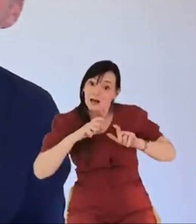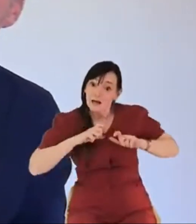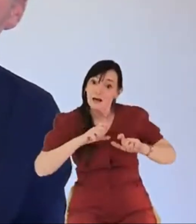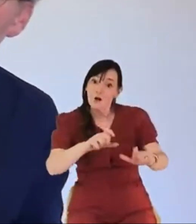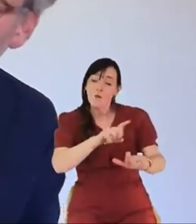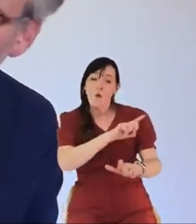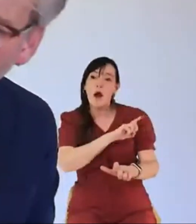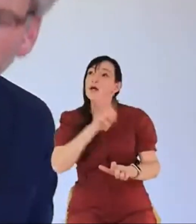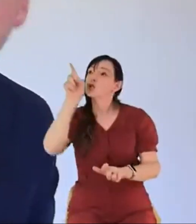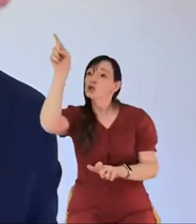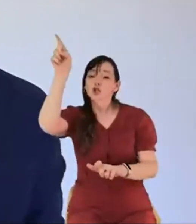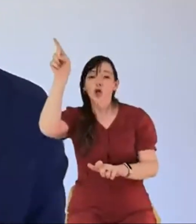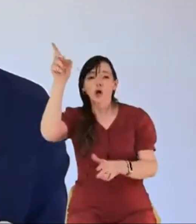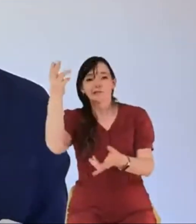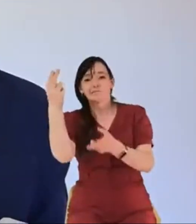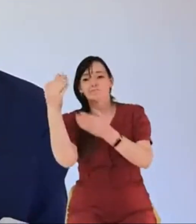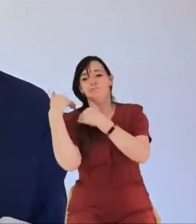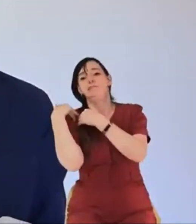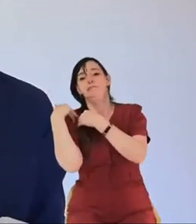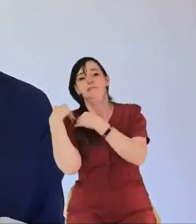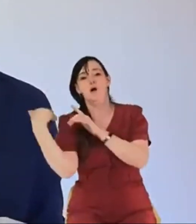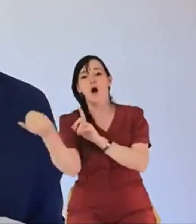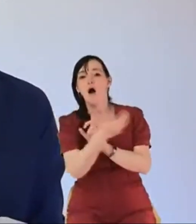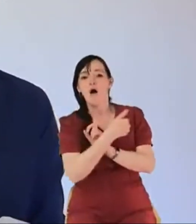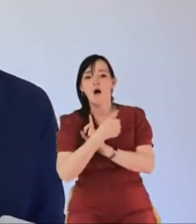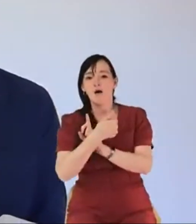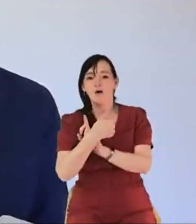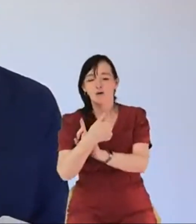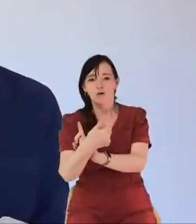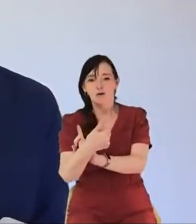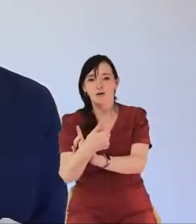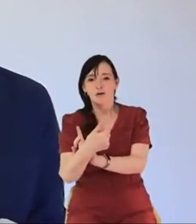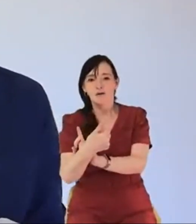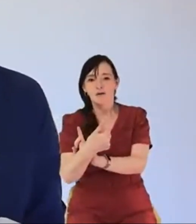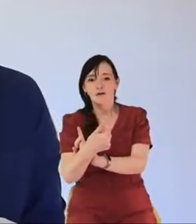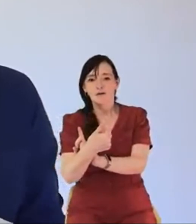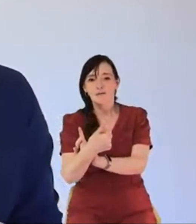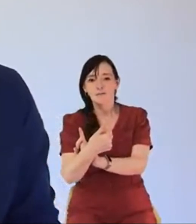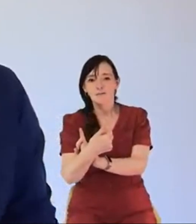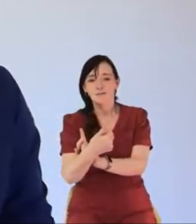he has got hold of me for glory